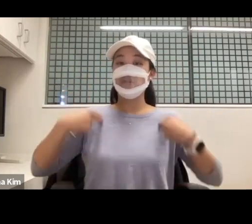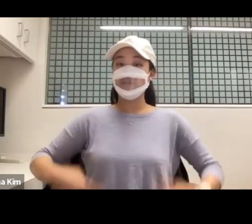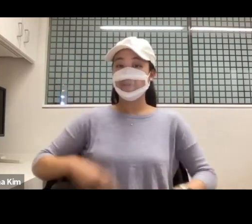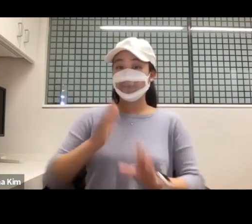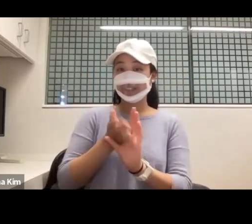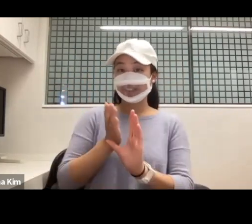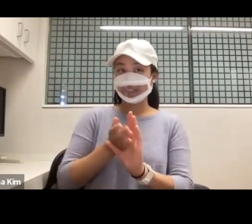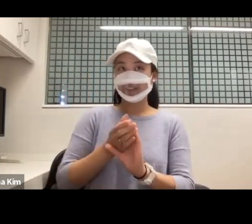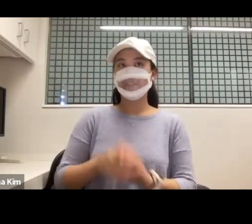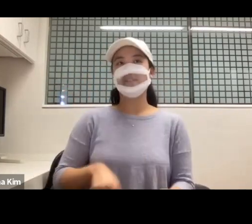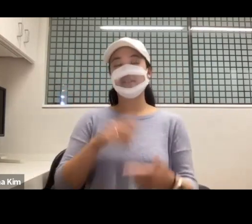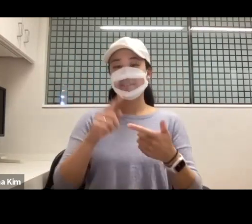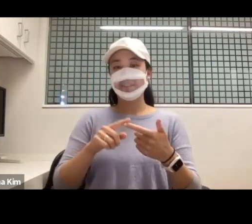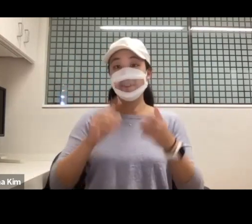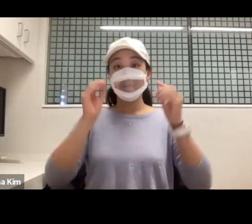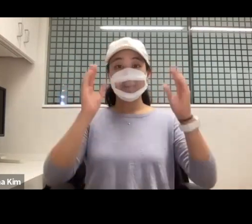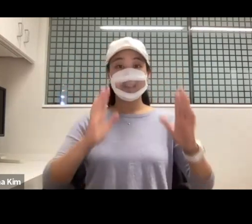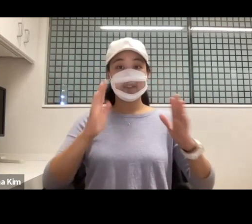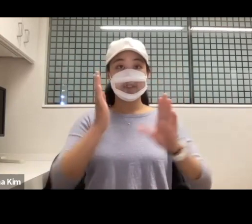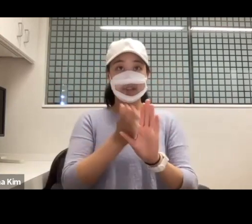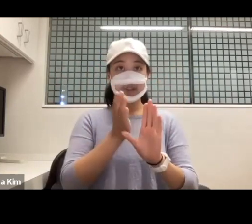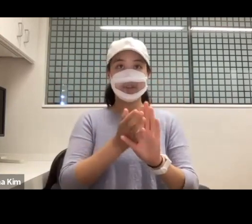in Humanistic Psychology,